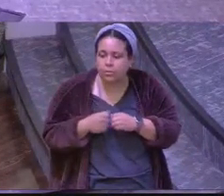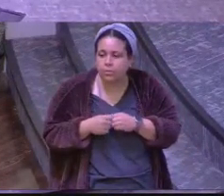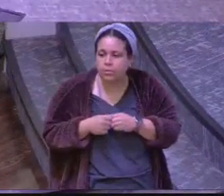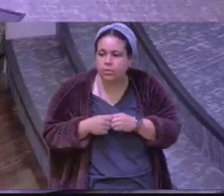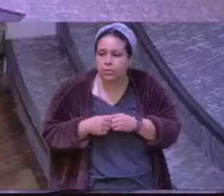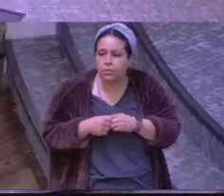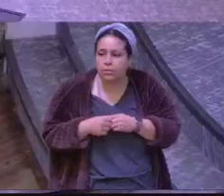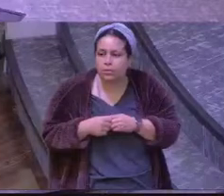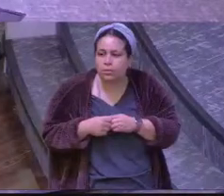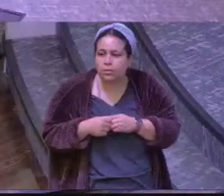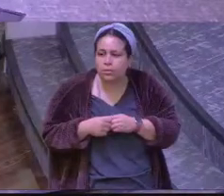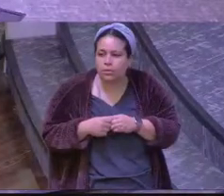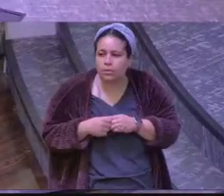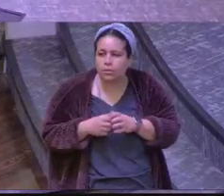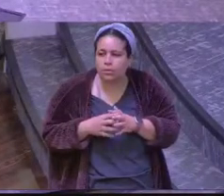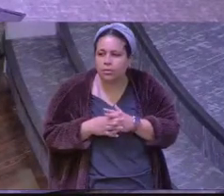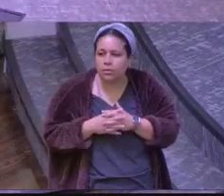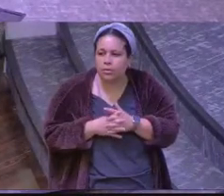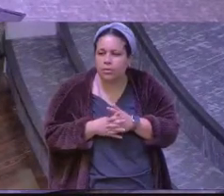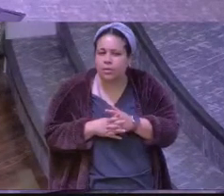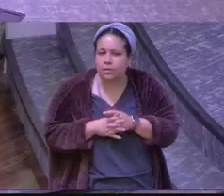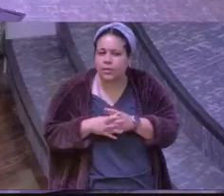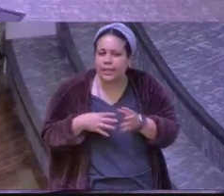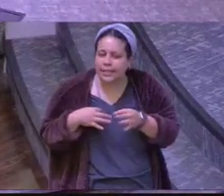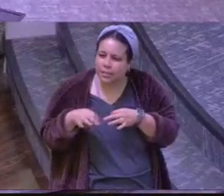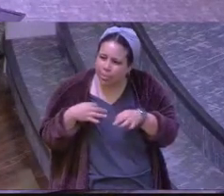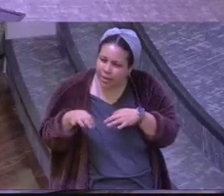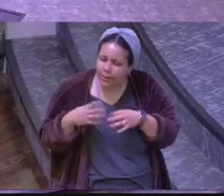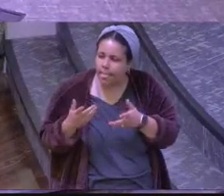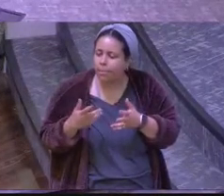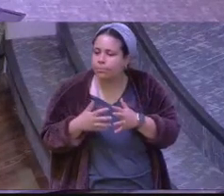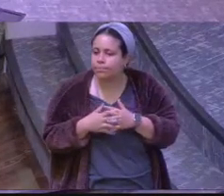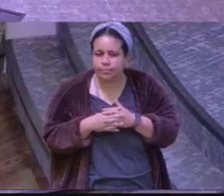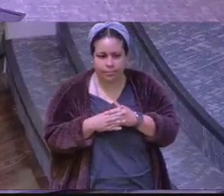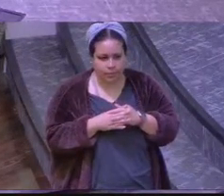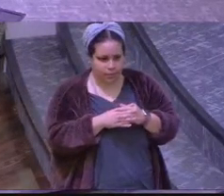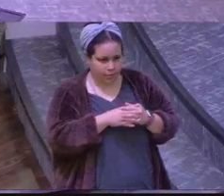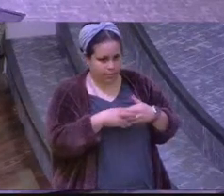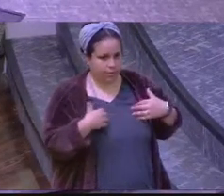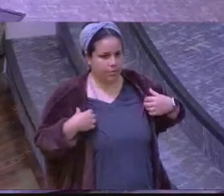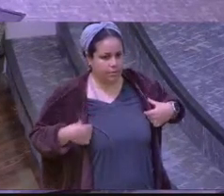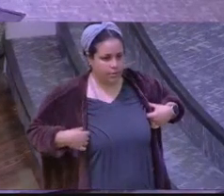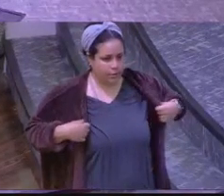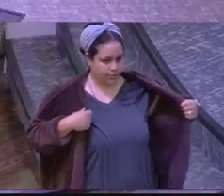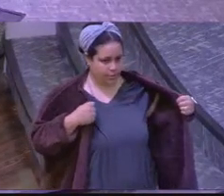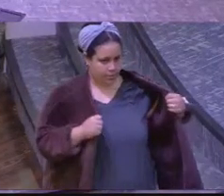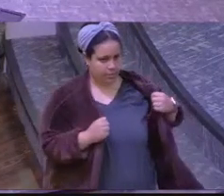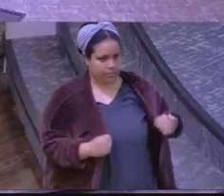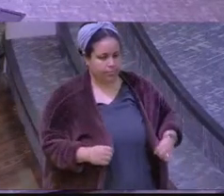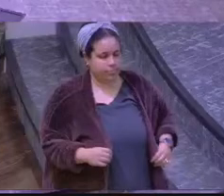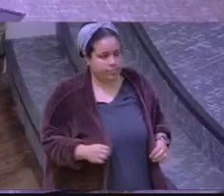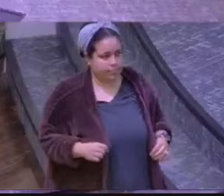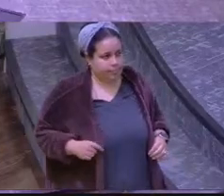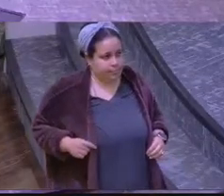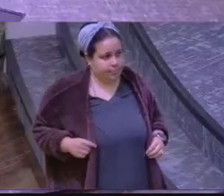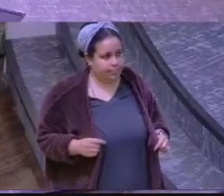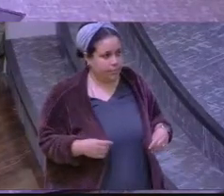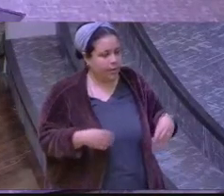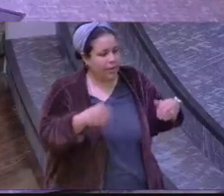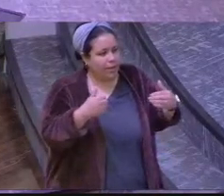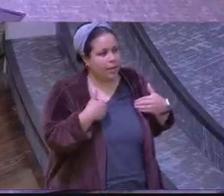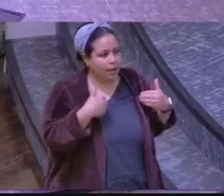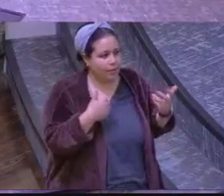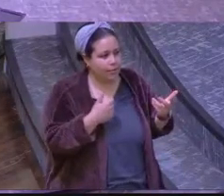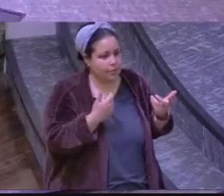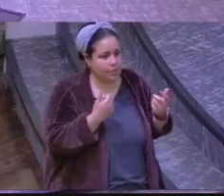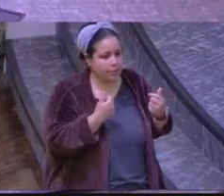Can you give me like a quick little, like I think everybody's kind of struggling with, they had an initial What they were trying